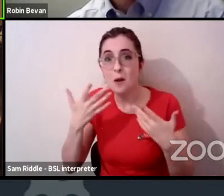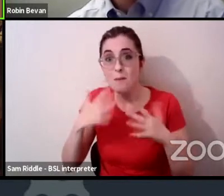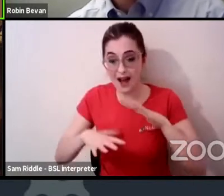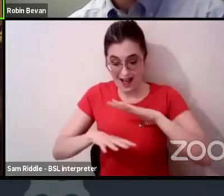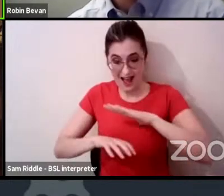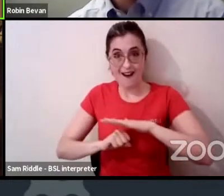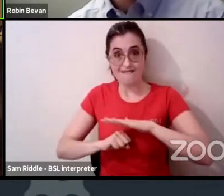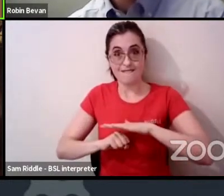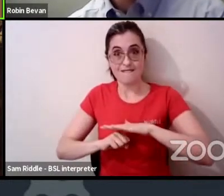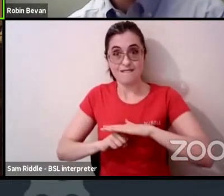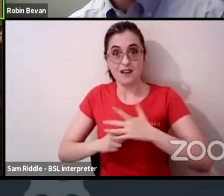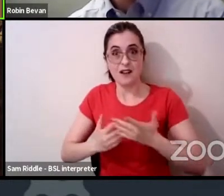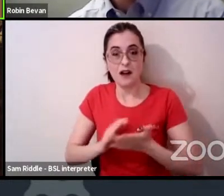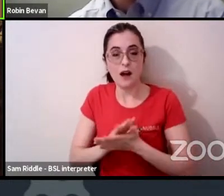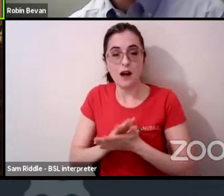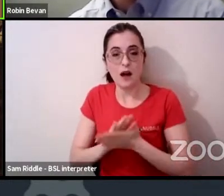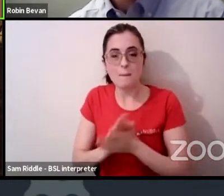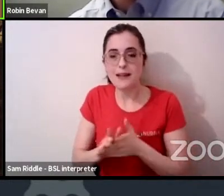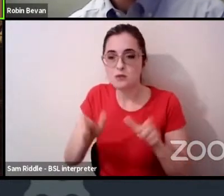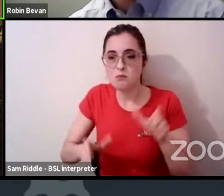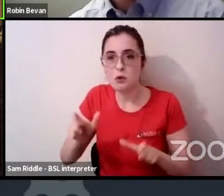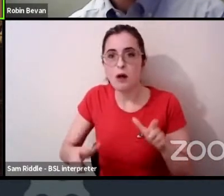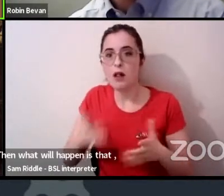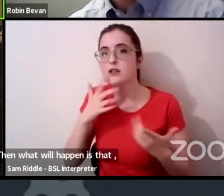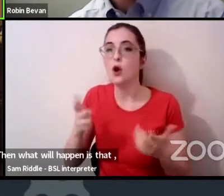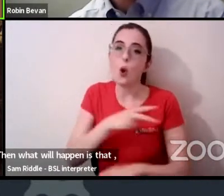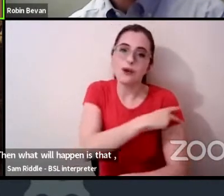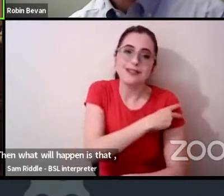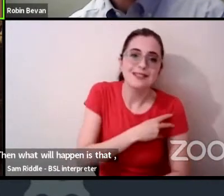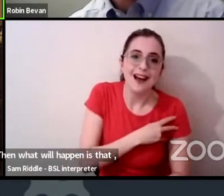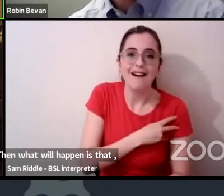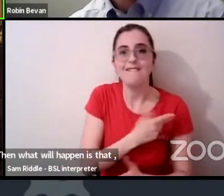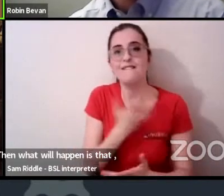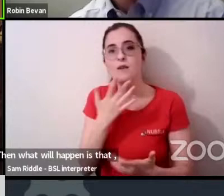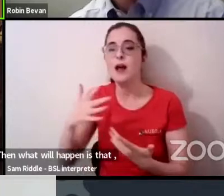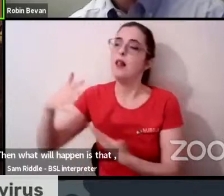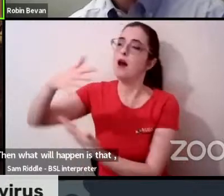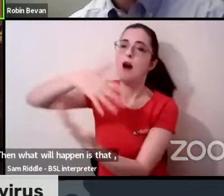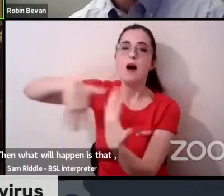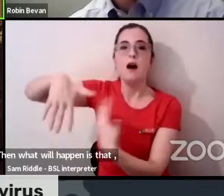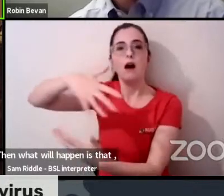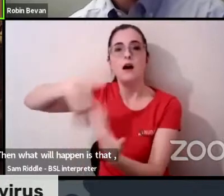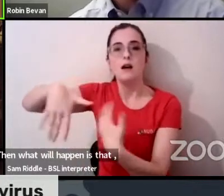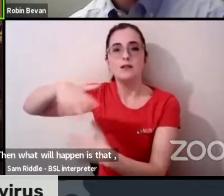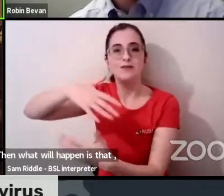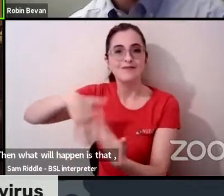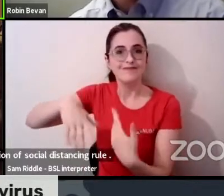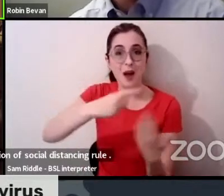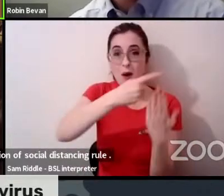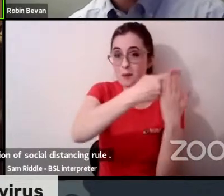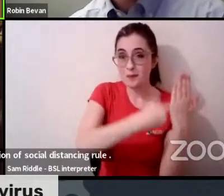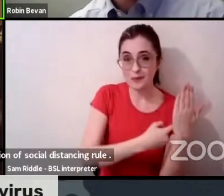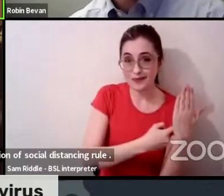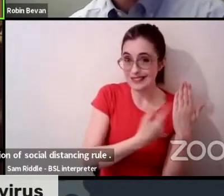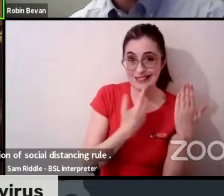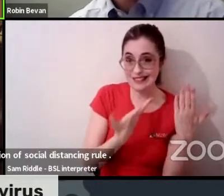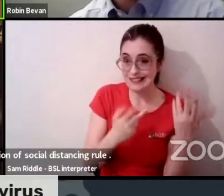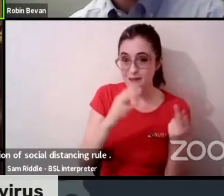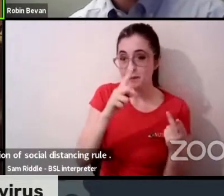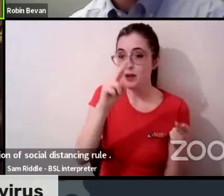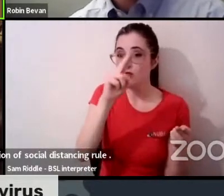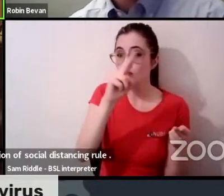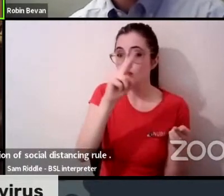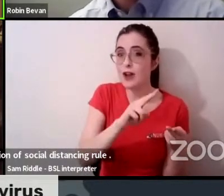do allow pupils or members of staff who are positive to come back into school, and those other mitigations don't take place, particularly the